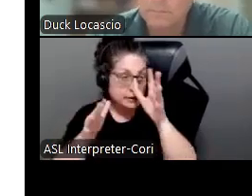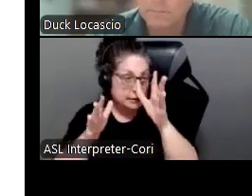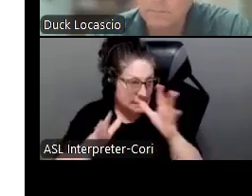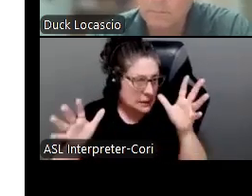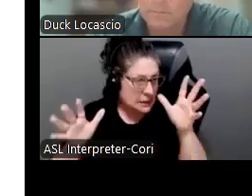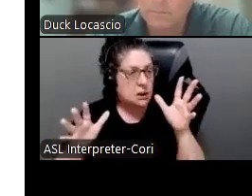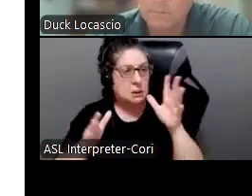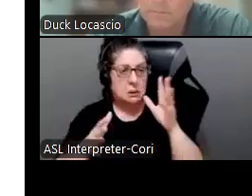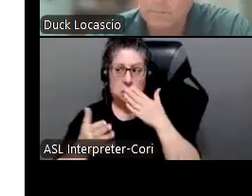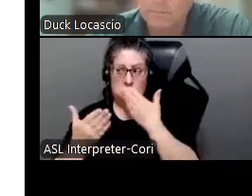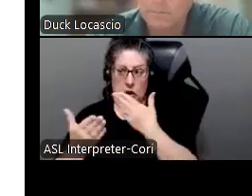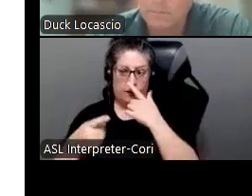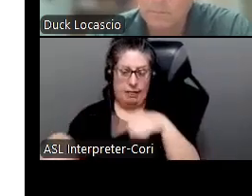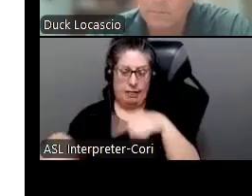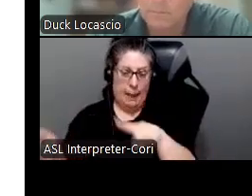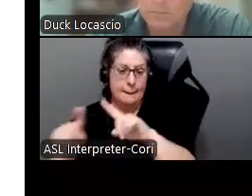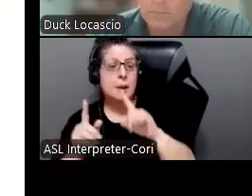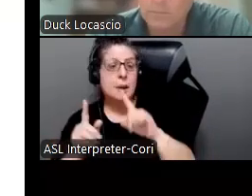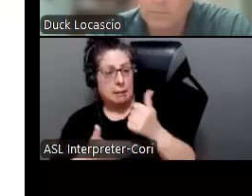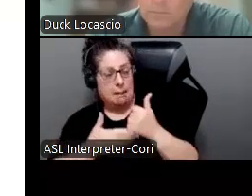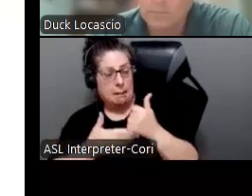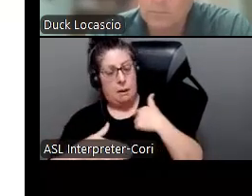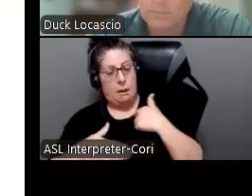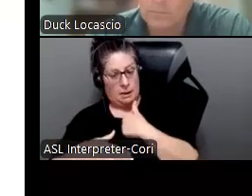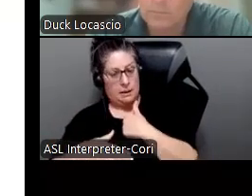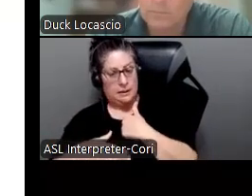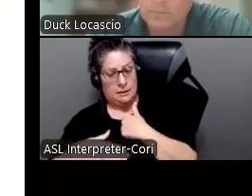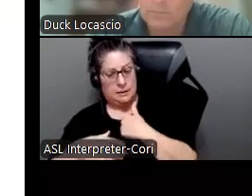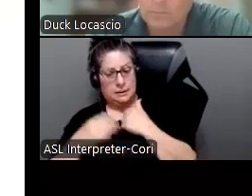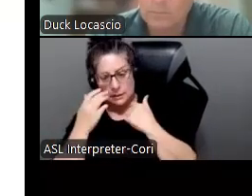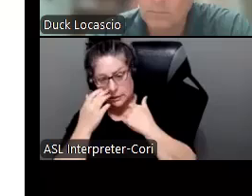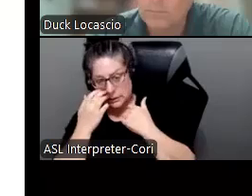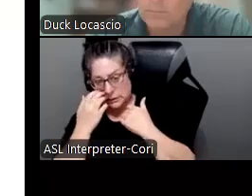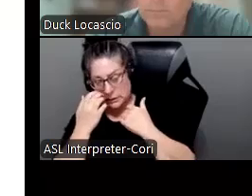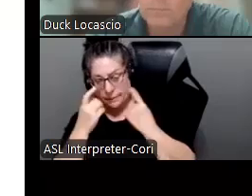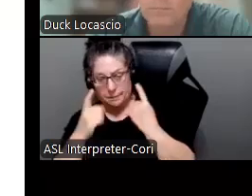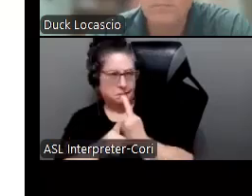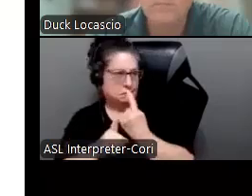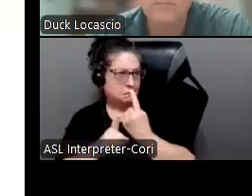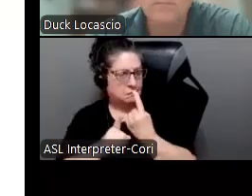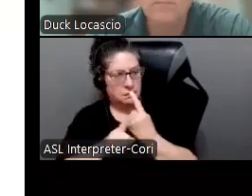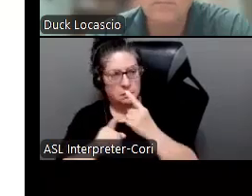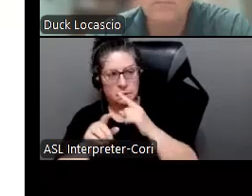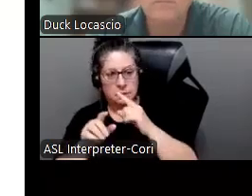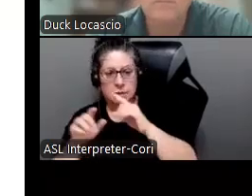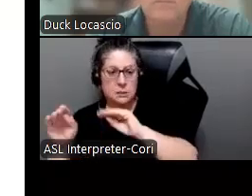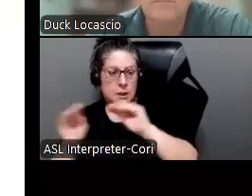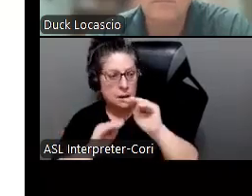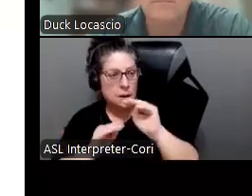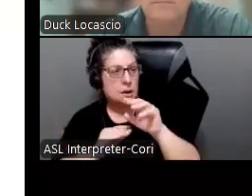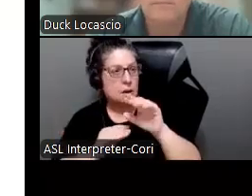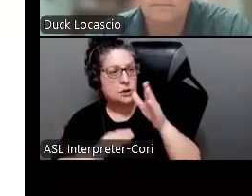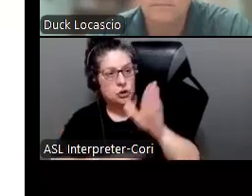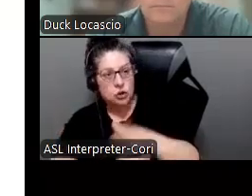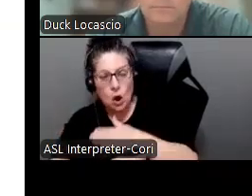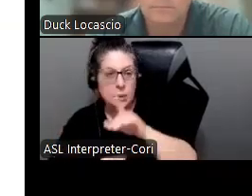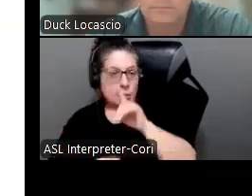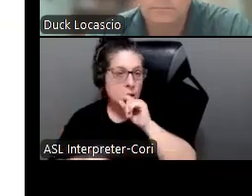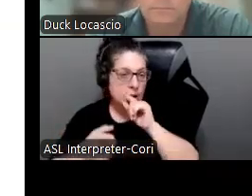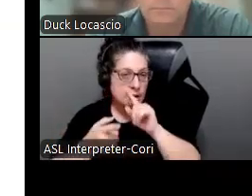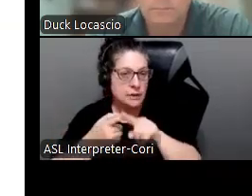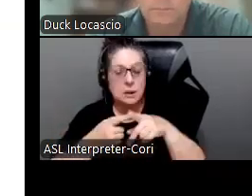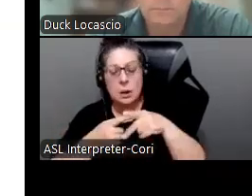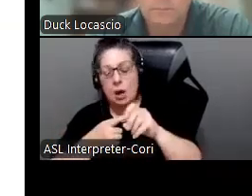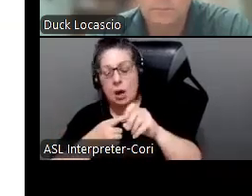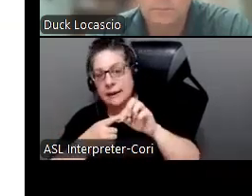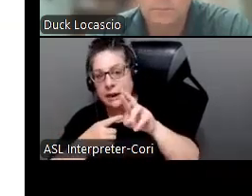success to them. But we're able to benefit neotropical migrant songbirds, pollinators, the whole gamut of